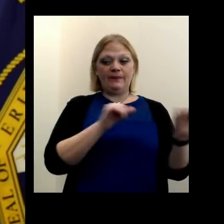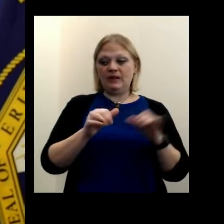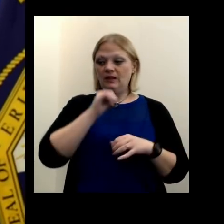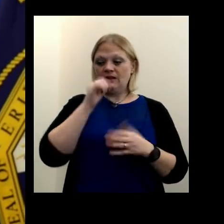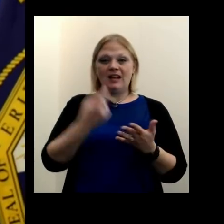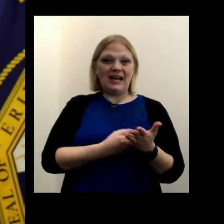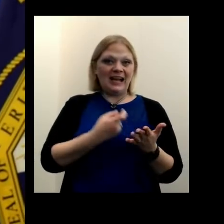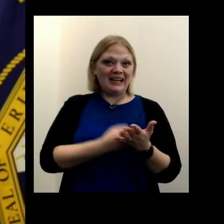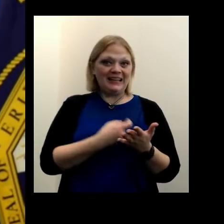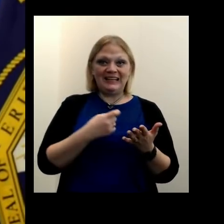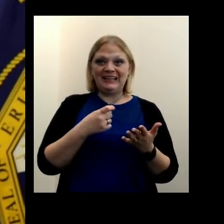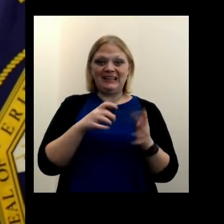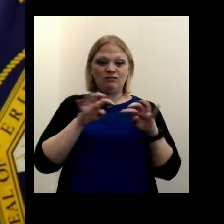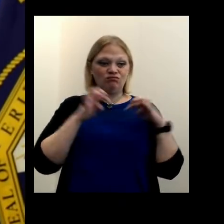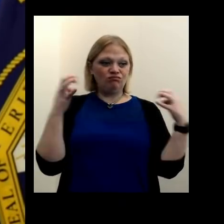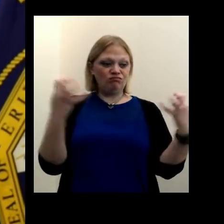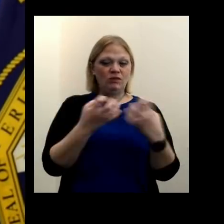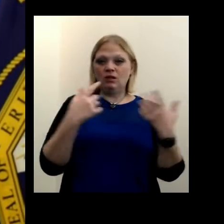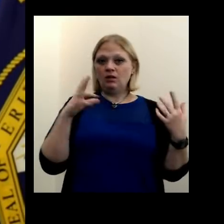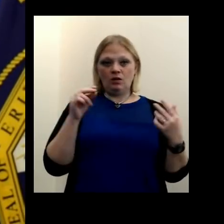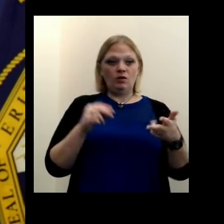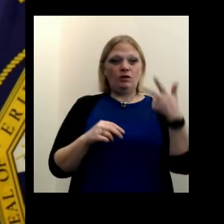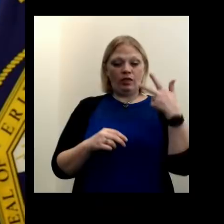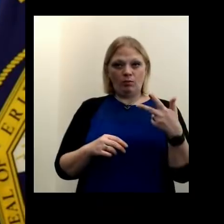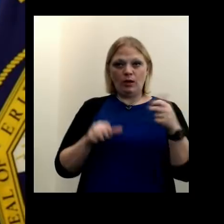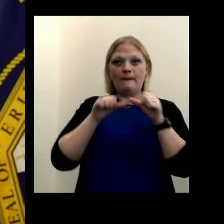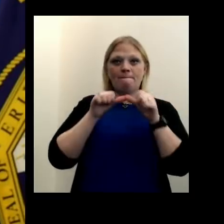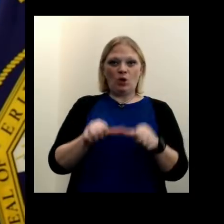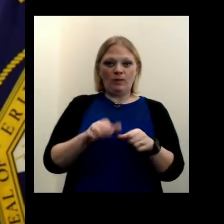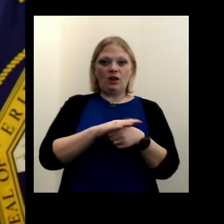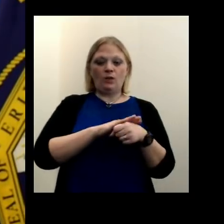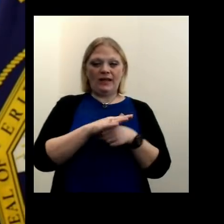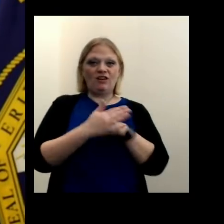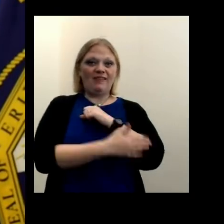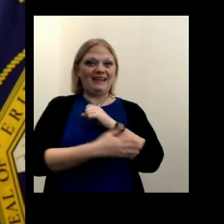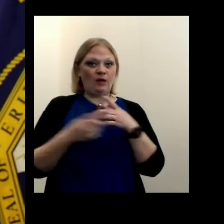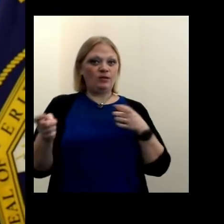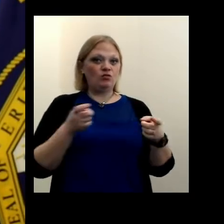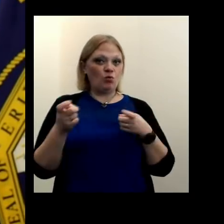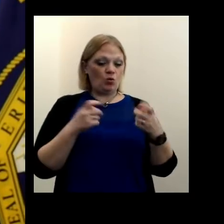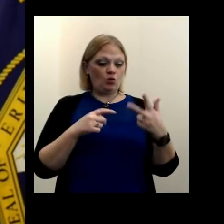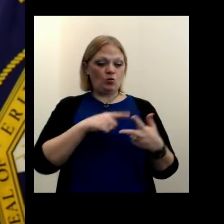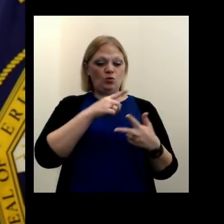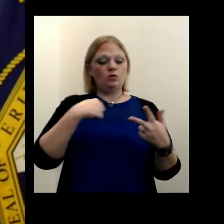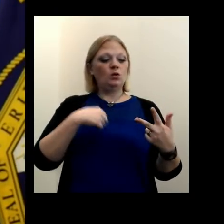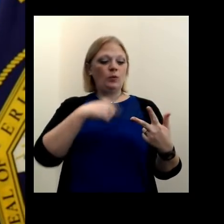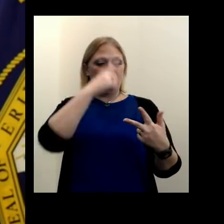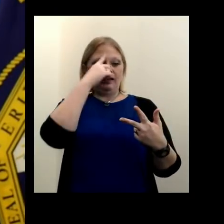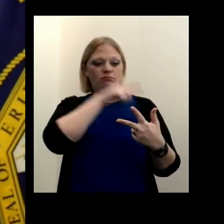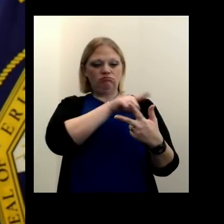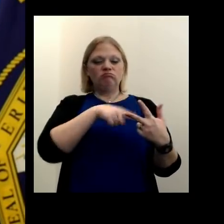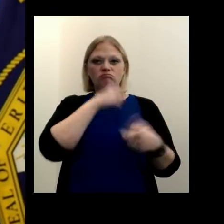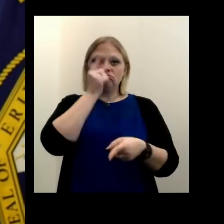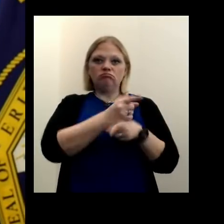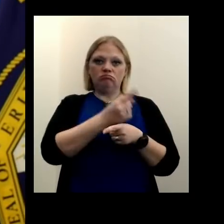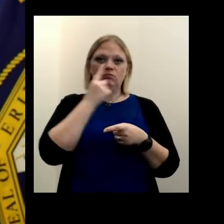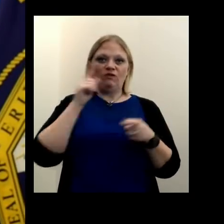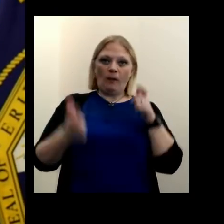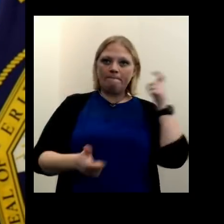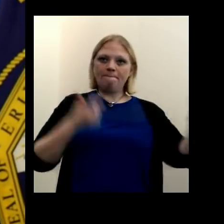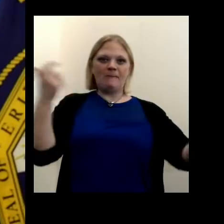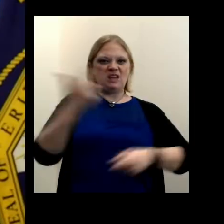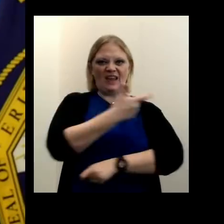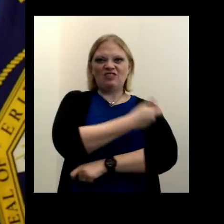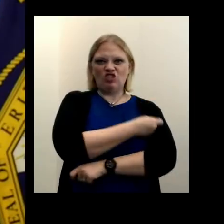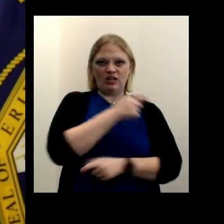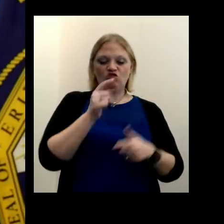is the hockey arena. We have identified 3 permanent locations that the county controls that we think would be appropriate for mass vaccination sites,